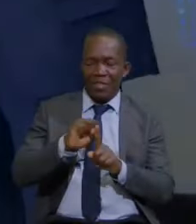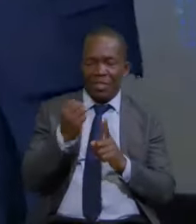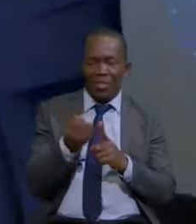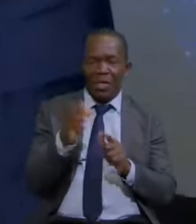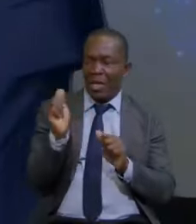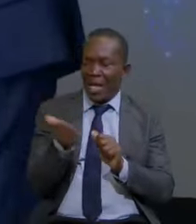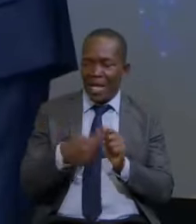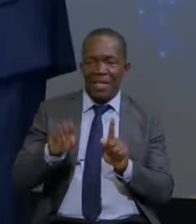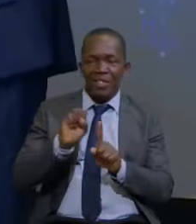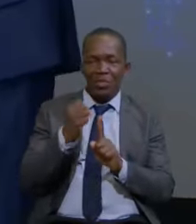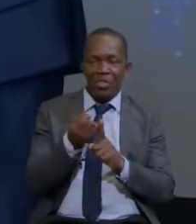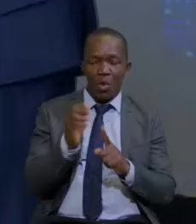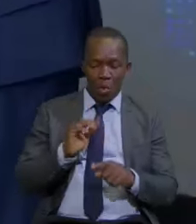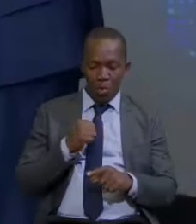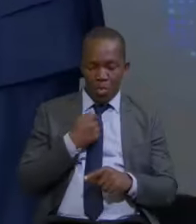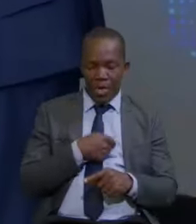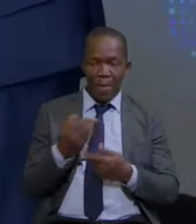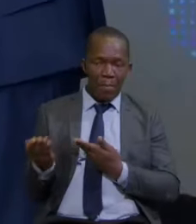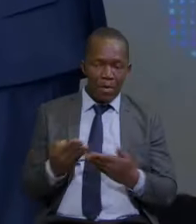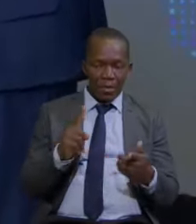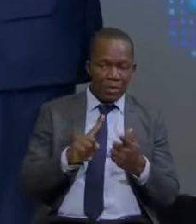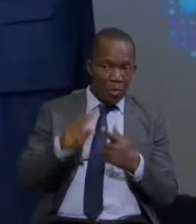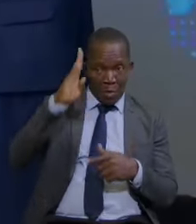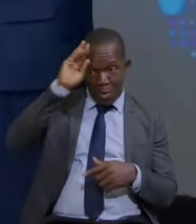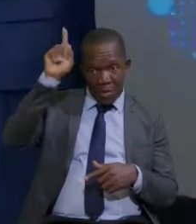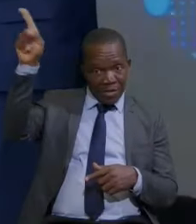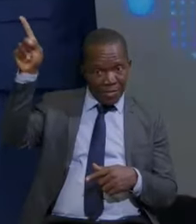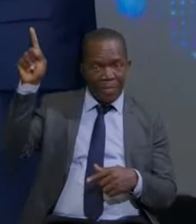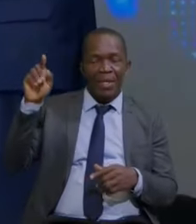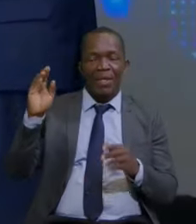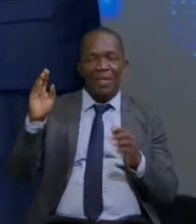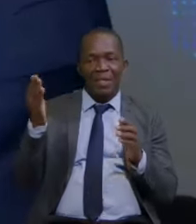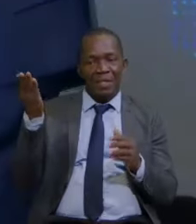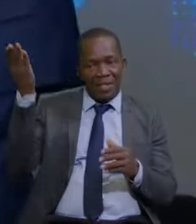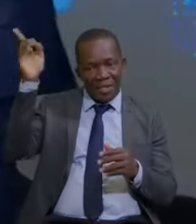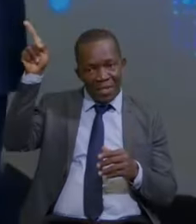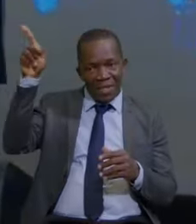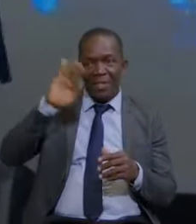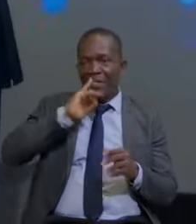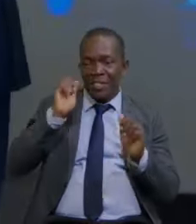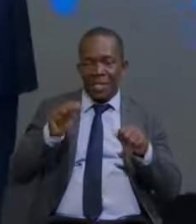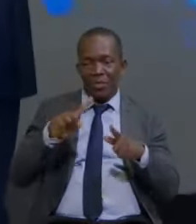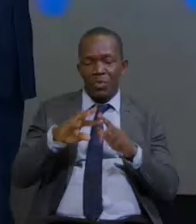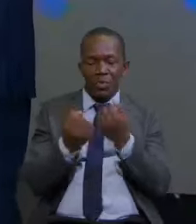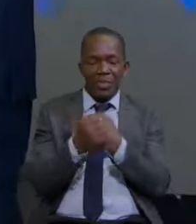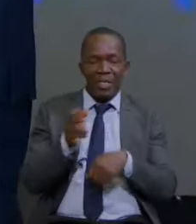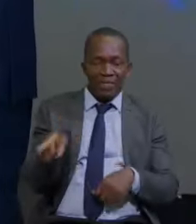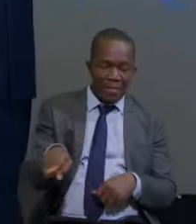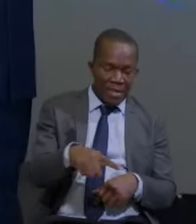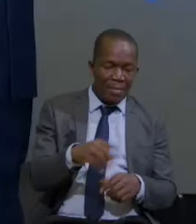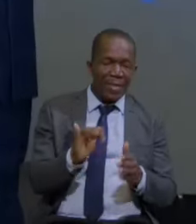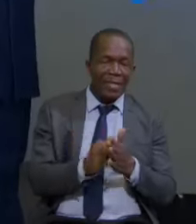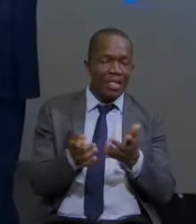is able also to save them to the uttermost that come unto God